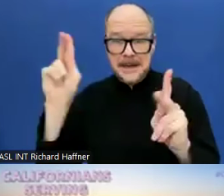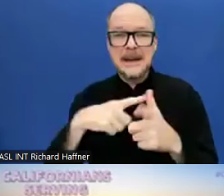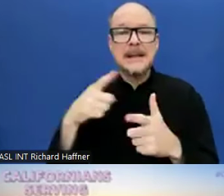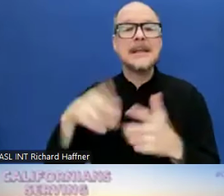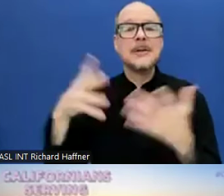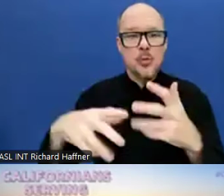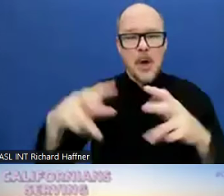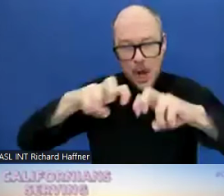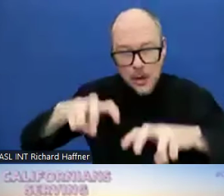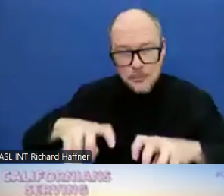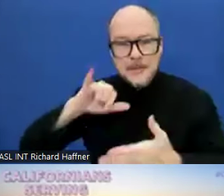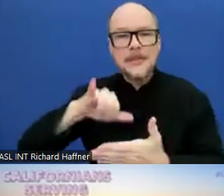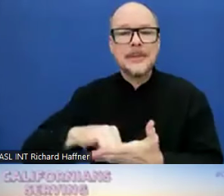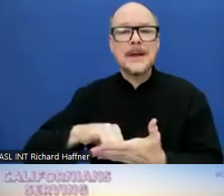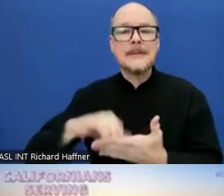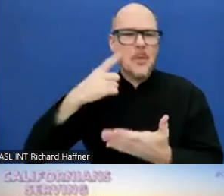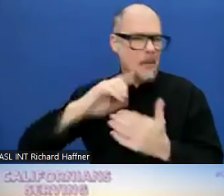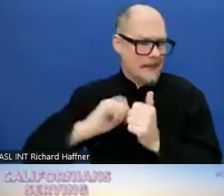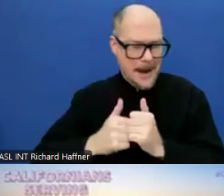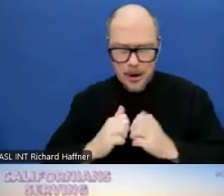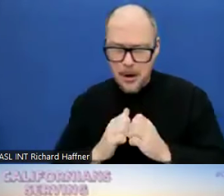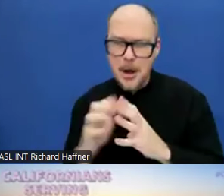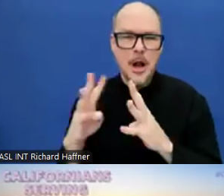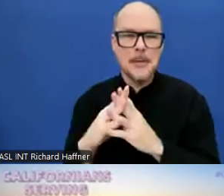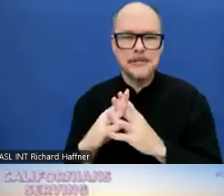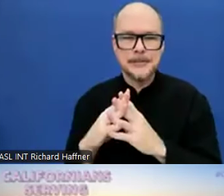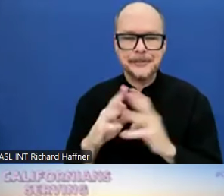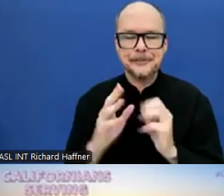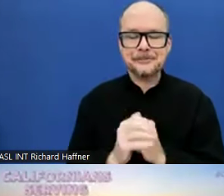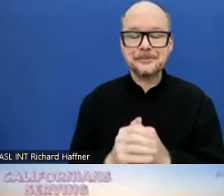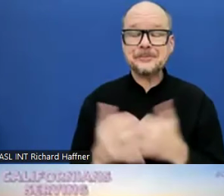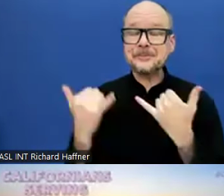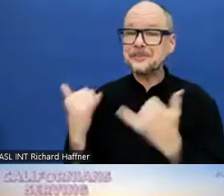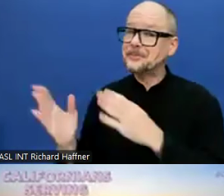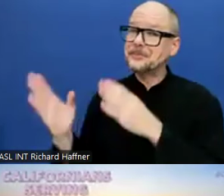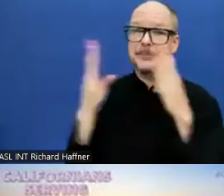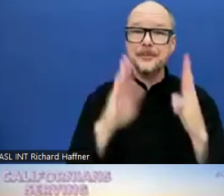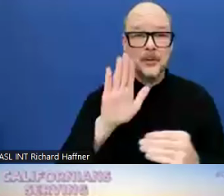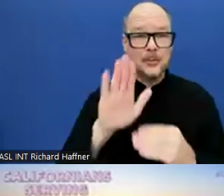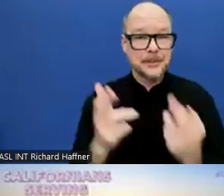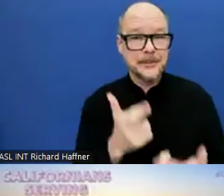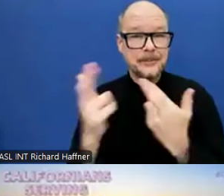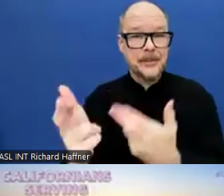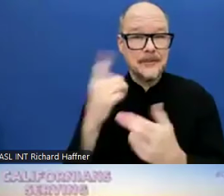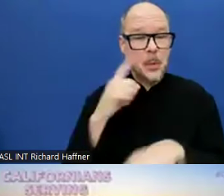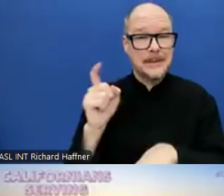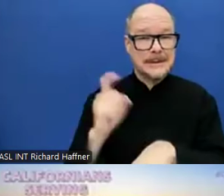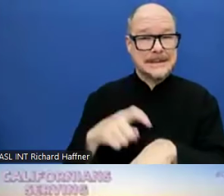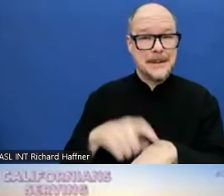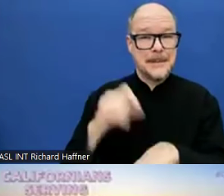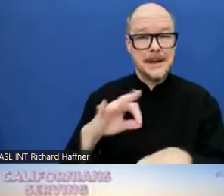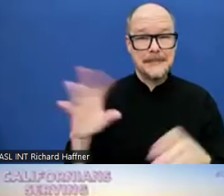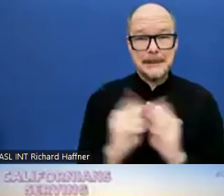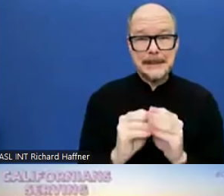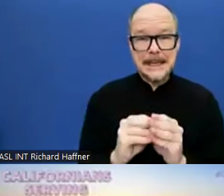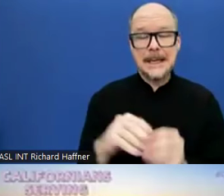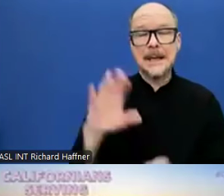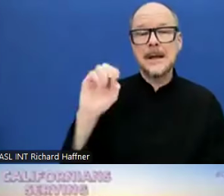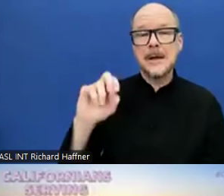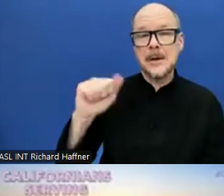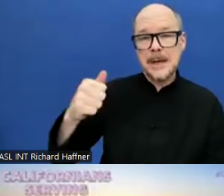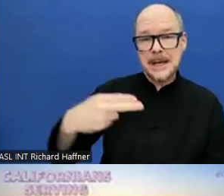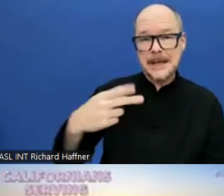that follow-up meeting. So in regard to your recommendation about the timing of a meeting, OAH